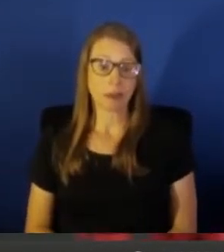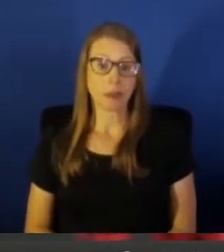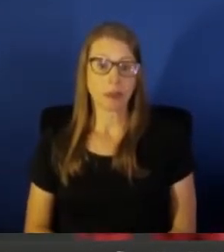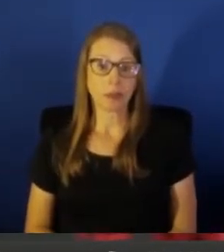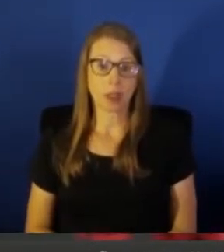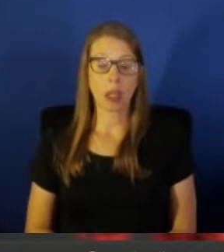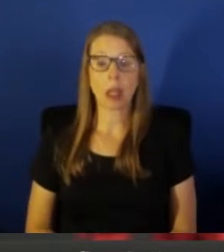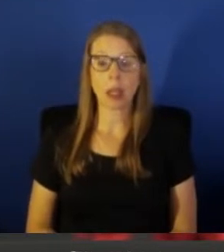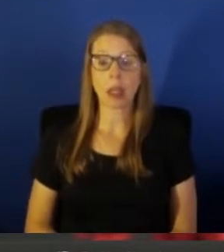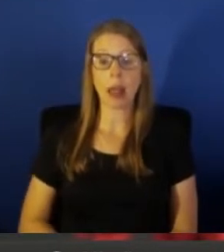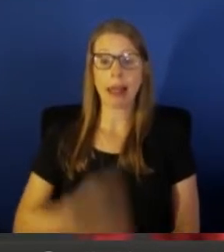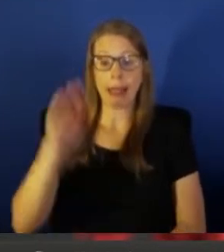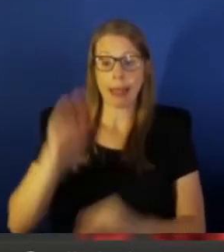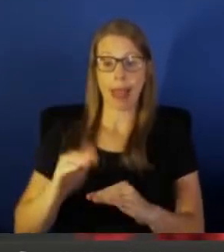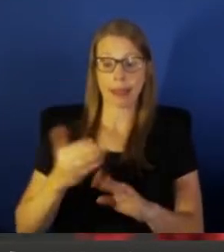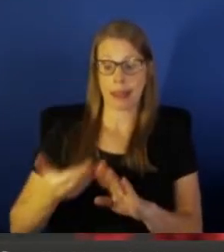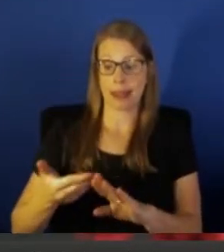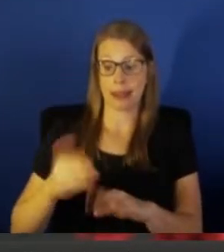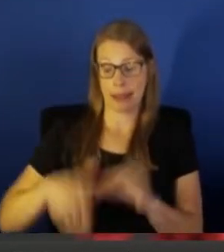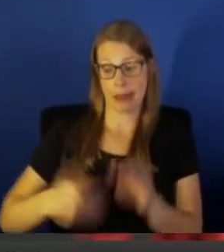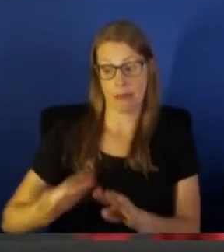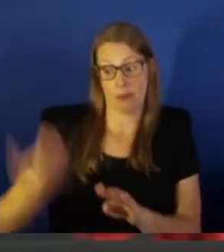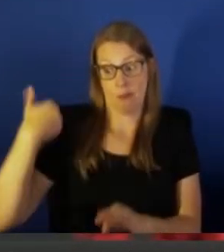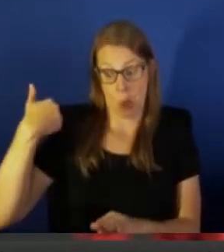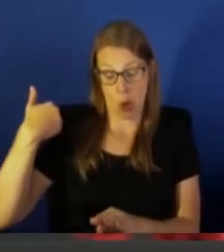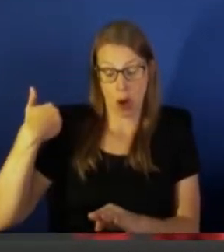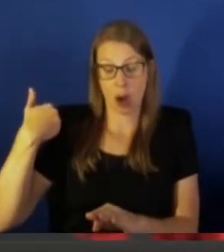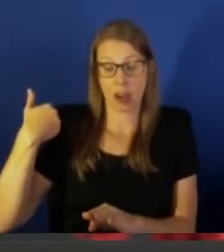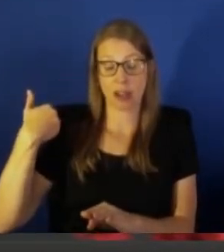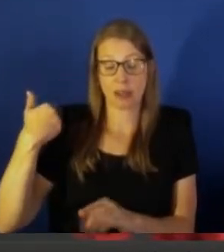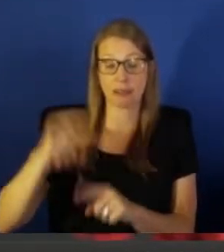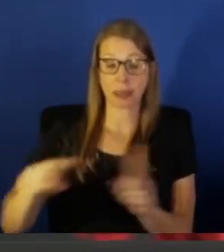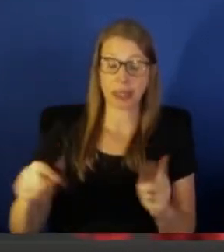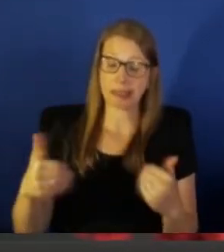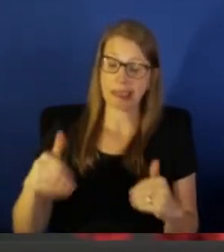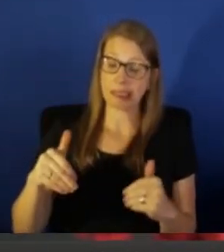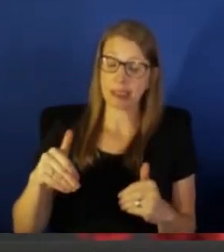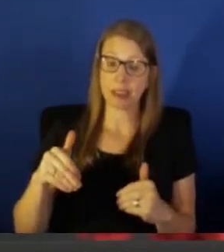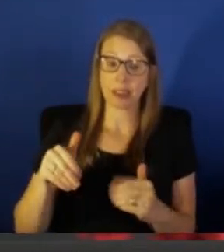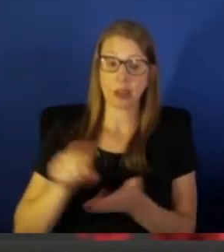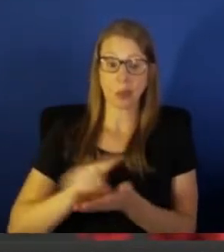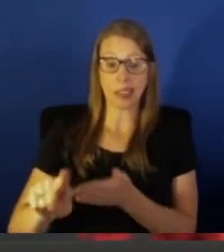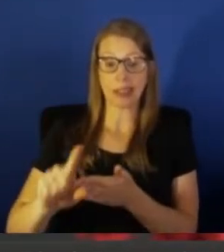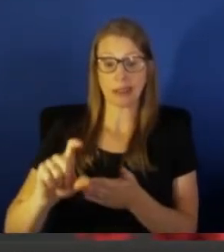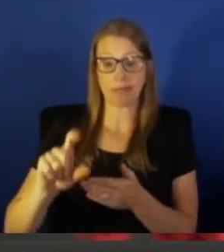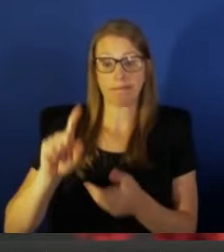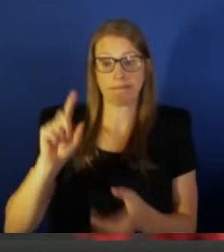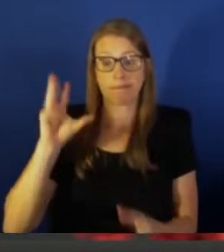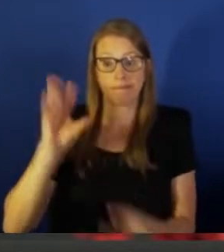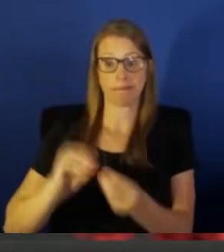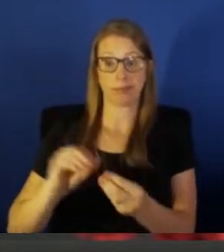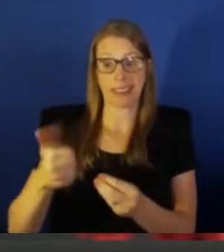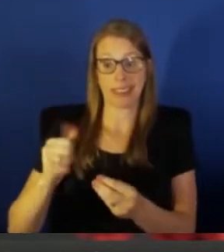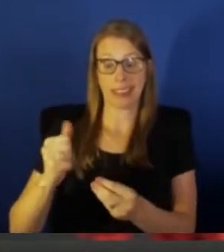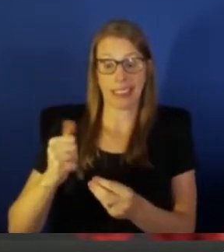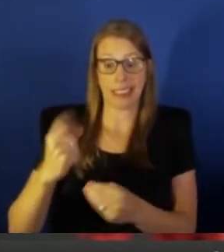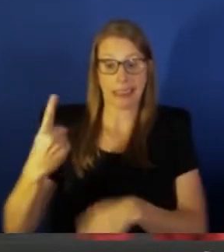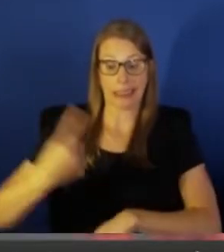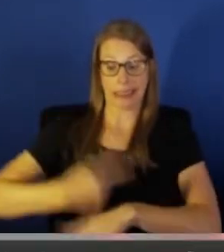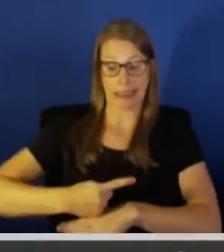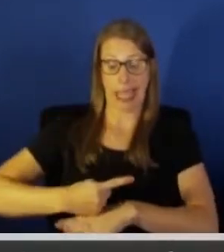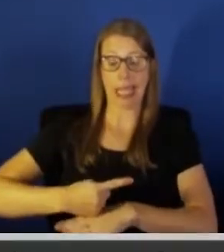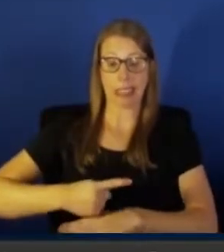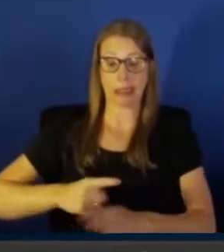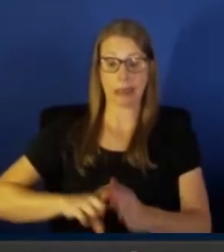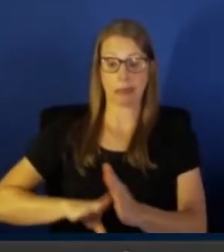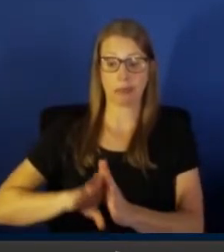in the past, but we know that the trend for the last week to 10 days has increased. So. I have a couple of questions to ask you about. So